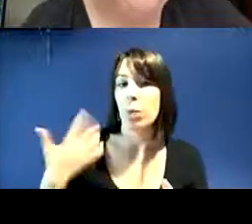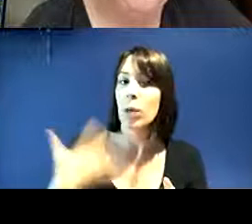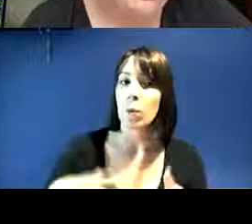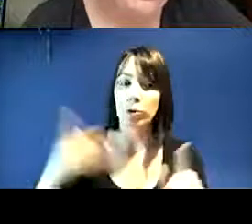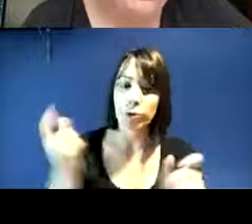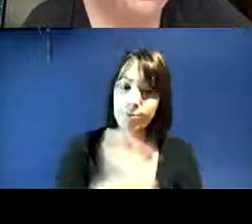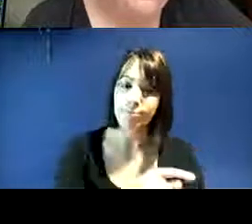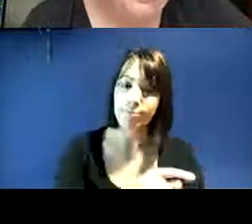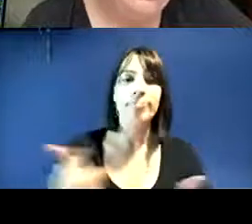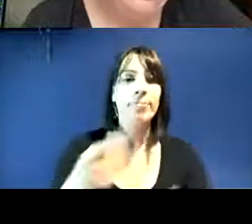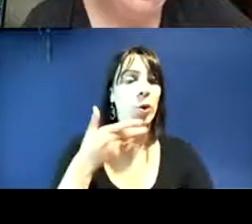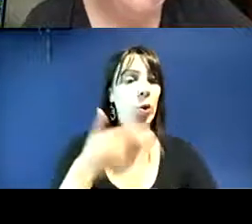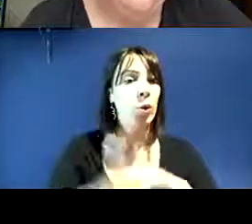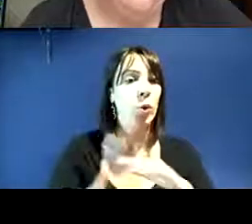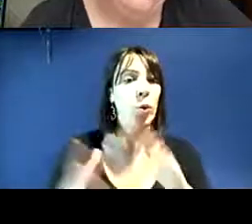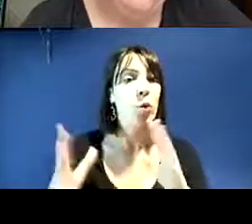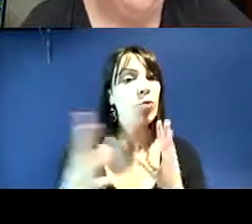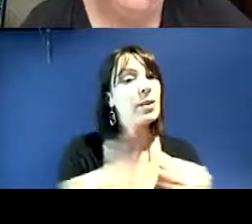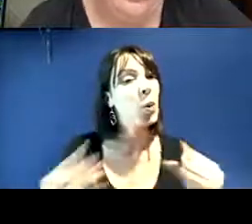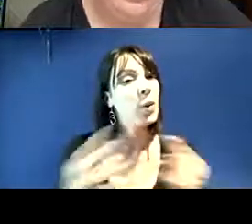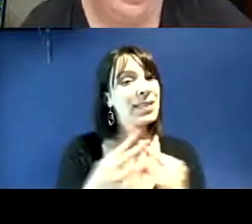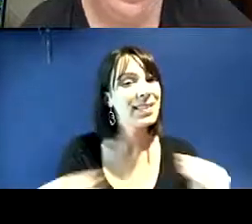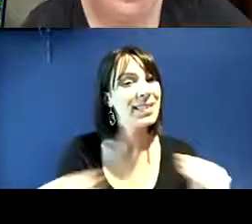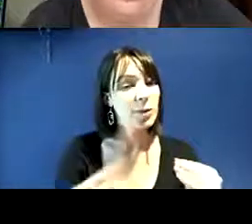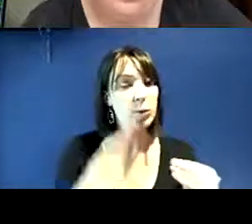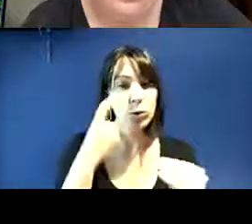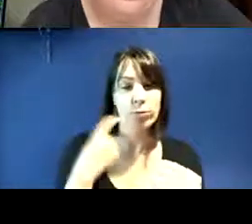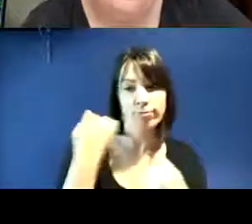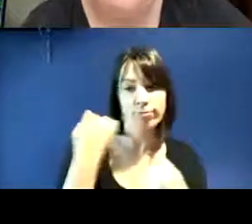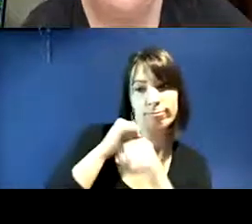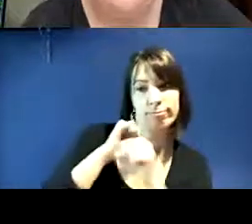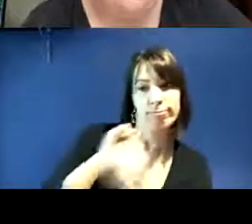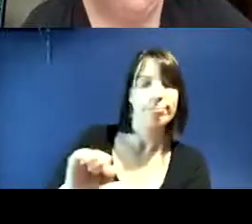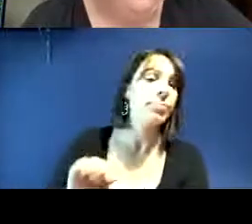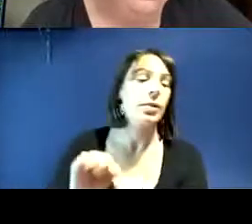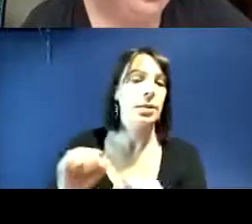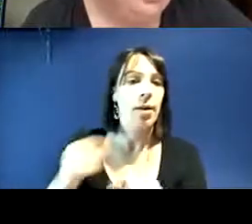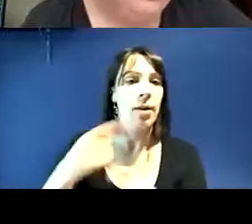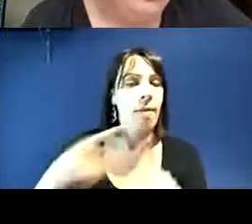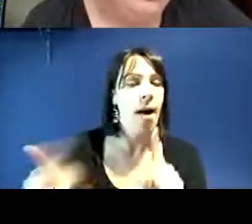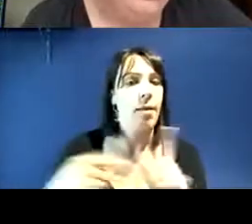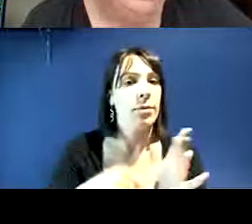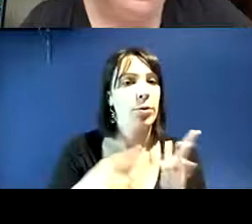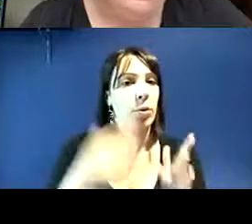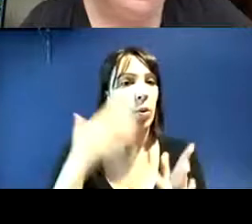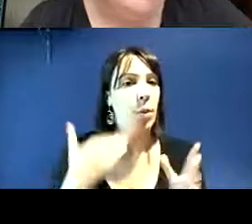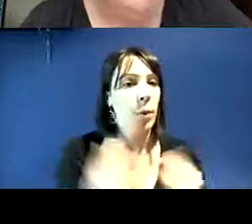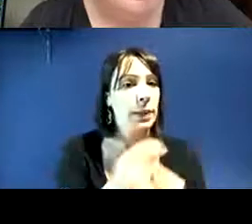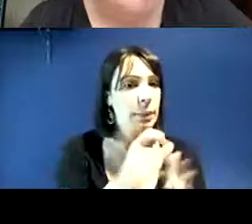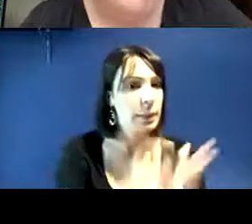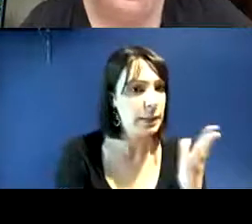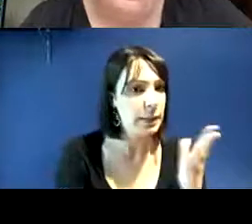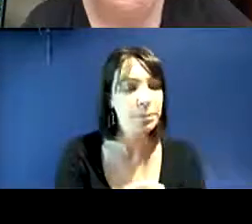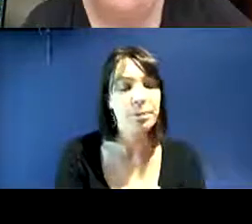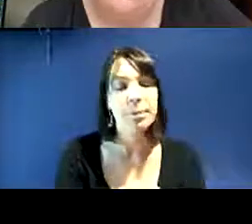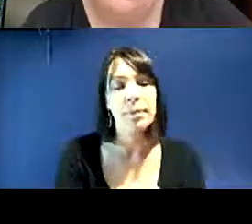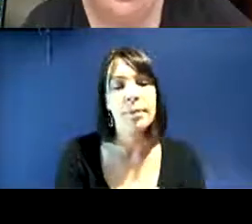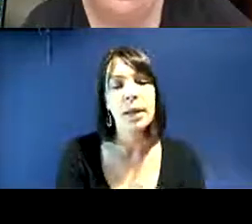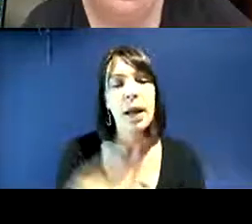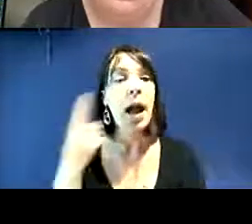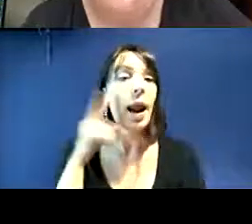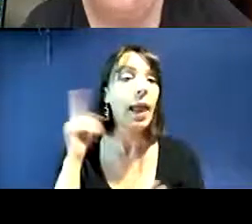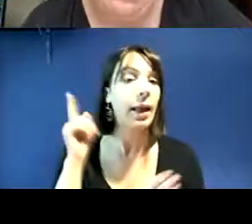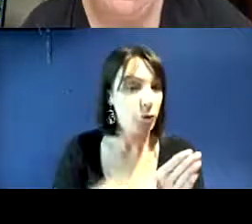disabilities. Last year, the Centre for Research Excellence in Disability and Health produced the Violence Against People